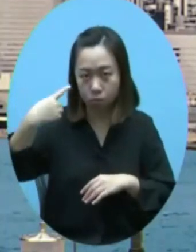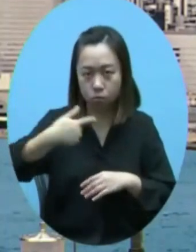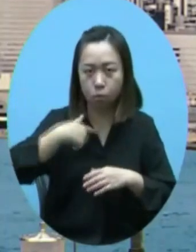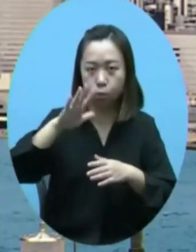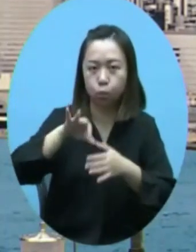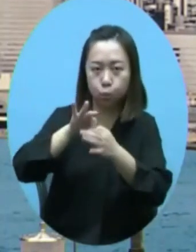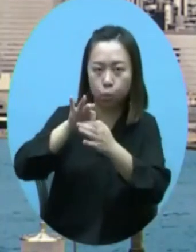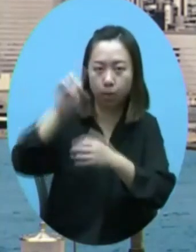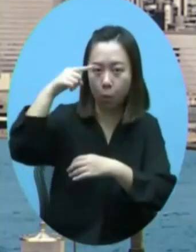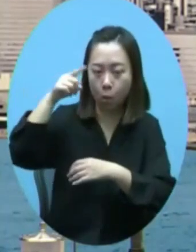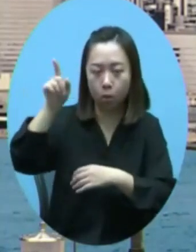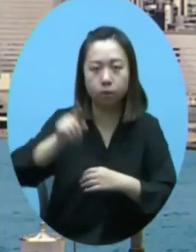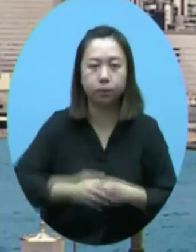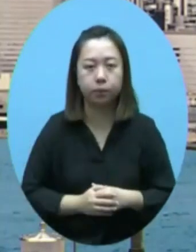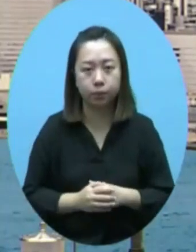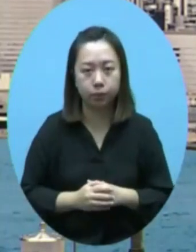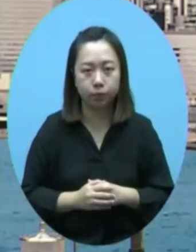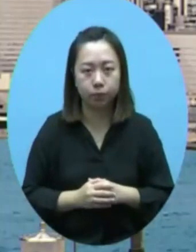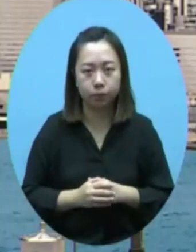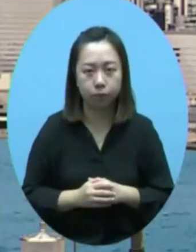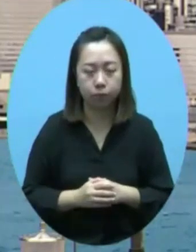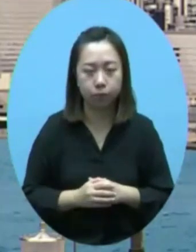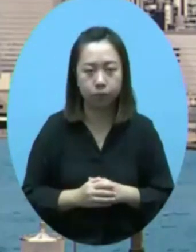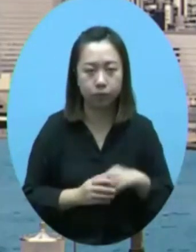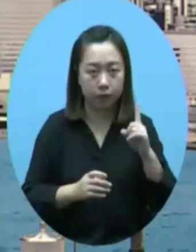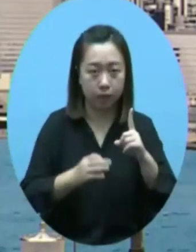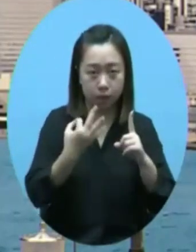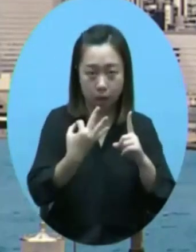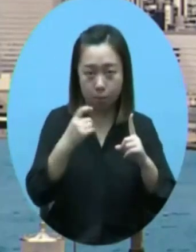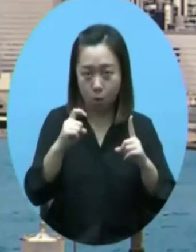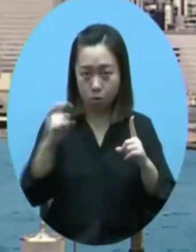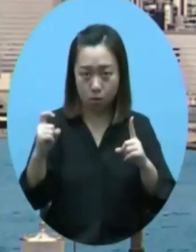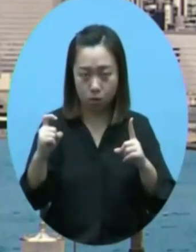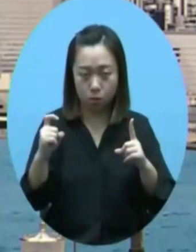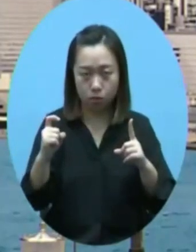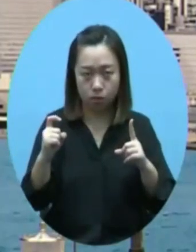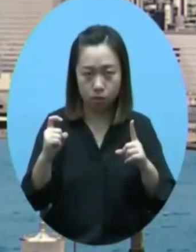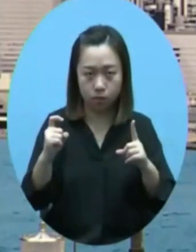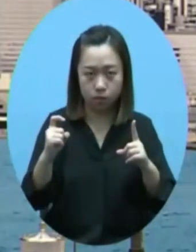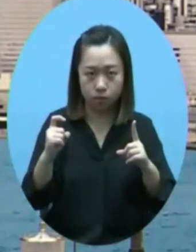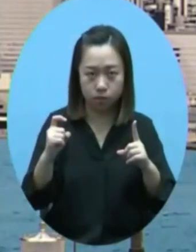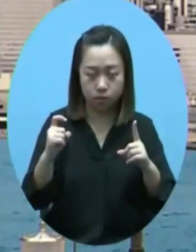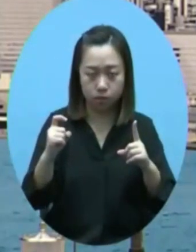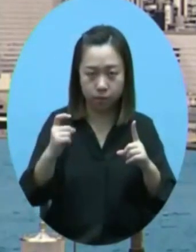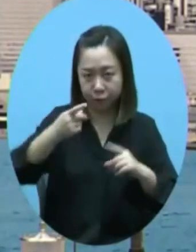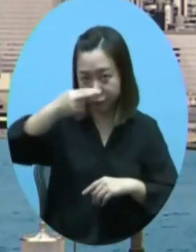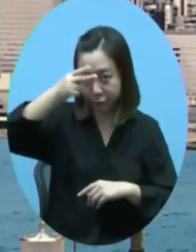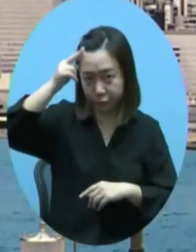He went to U.S. last night. We will notify the U.S. authorities. And 1399,